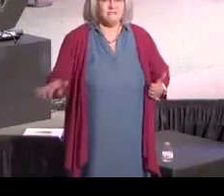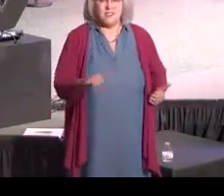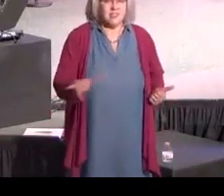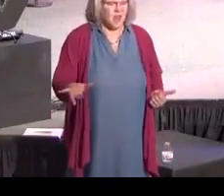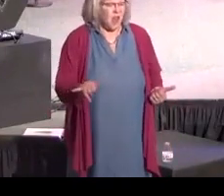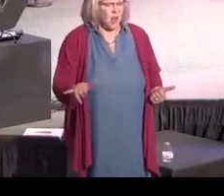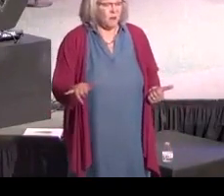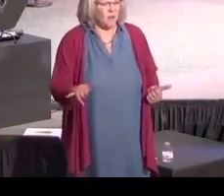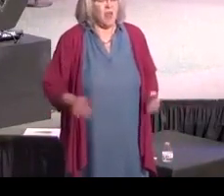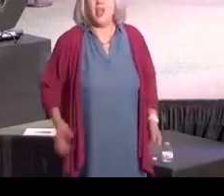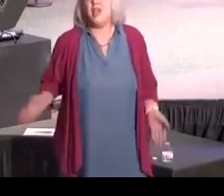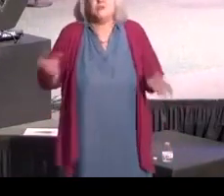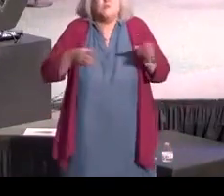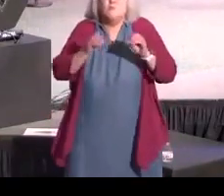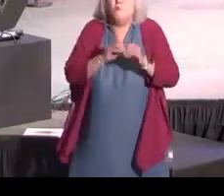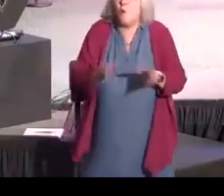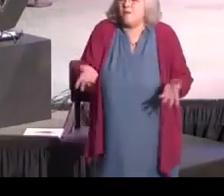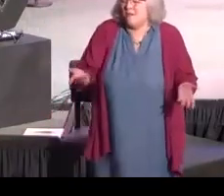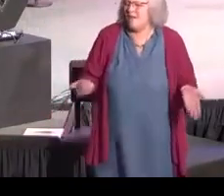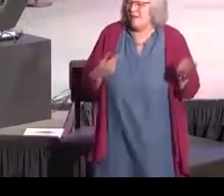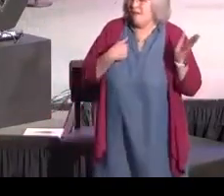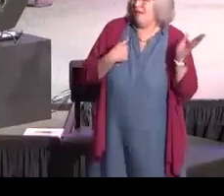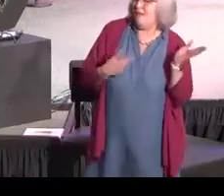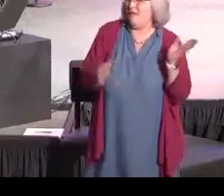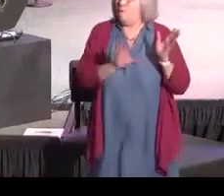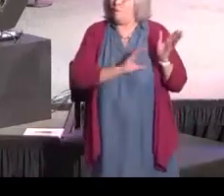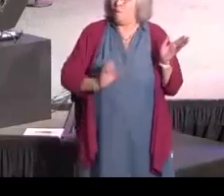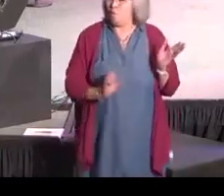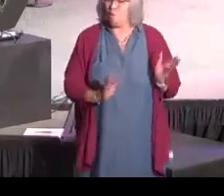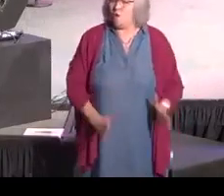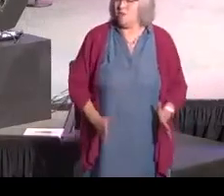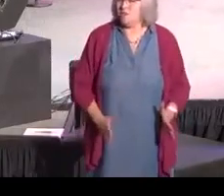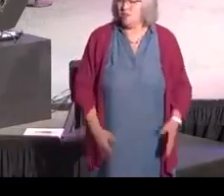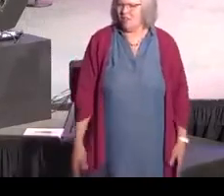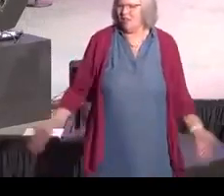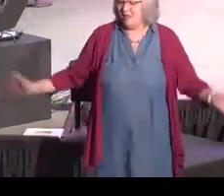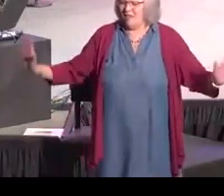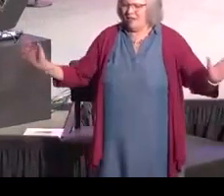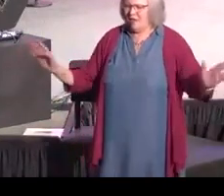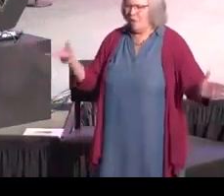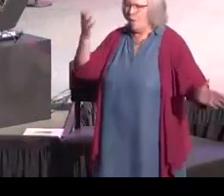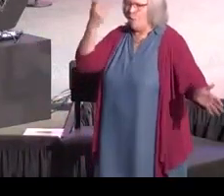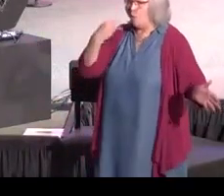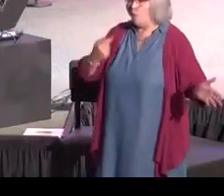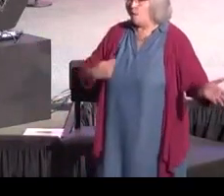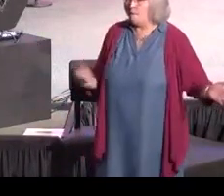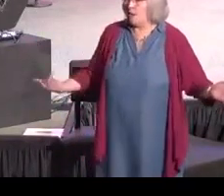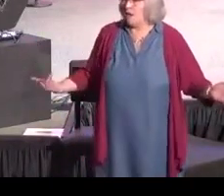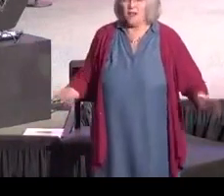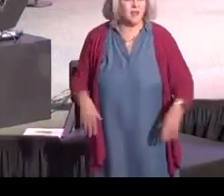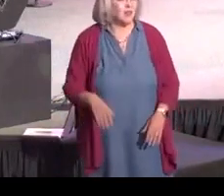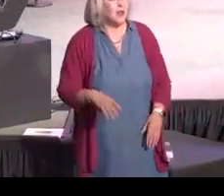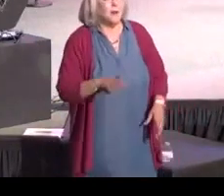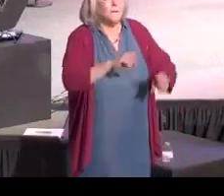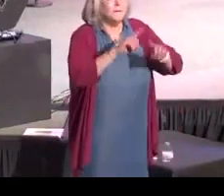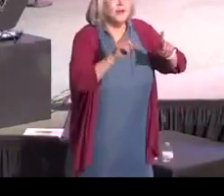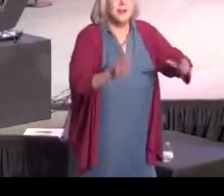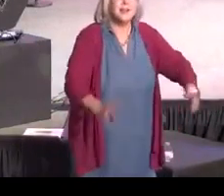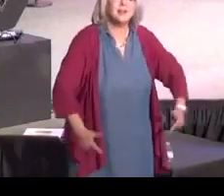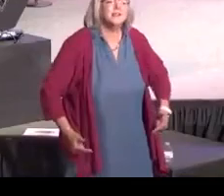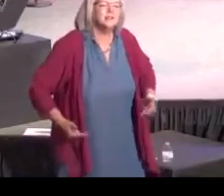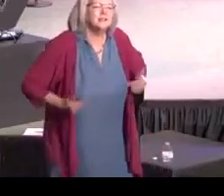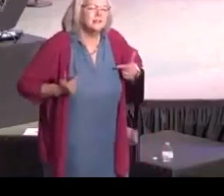just talking the talk. He actually walked the walk. I've seen a lot of people